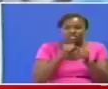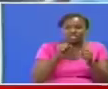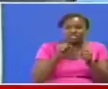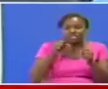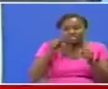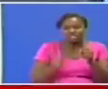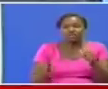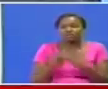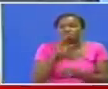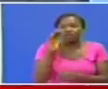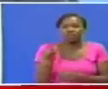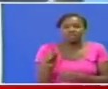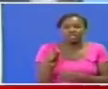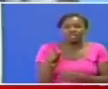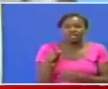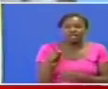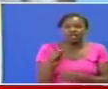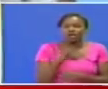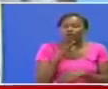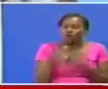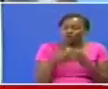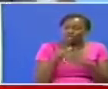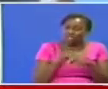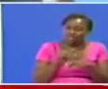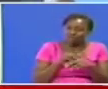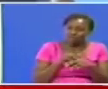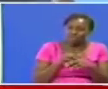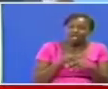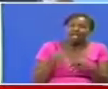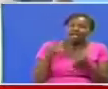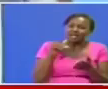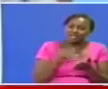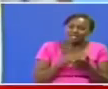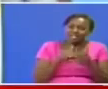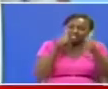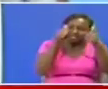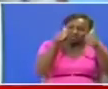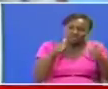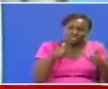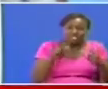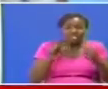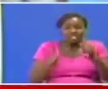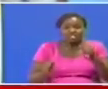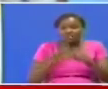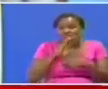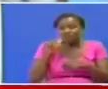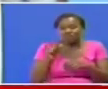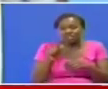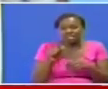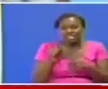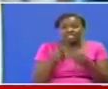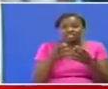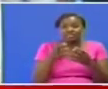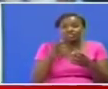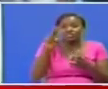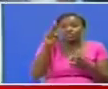Africa. I want to call on President Zuma to reconsider the notice that South Africa issued to the United Nations Secretary